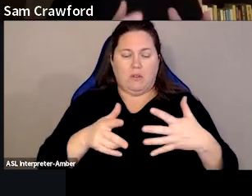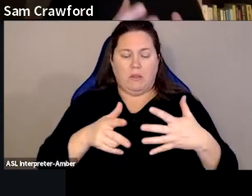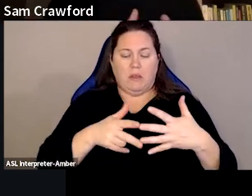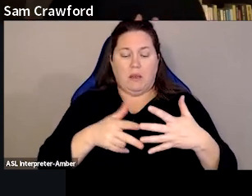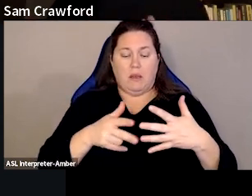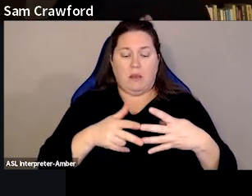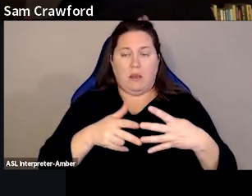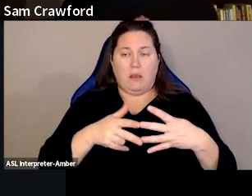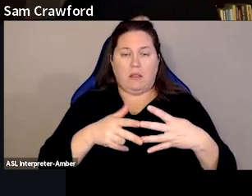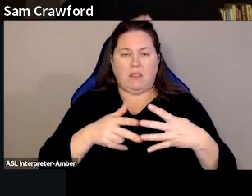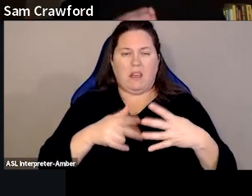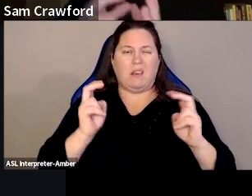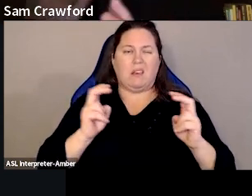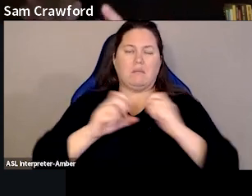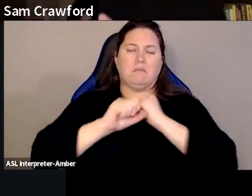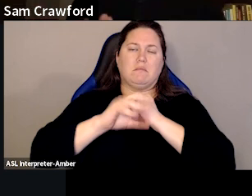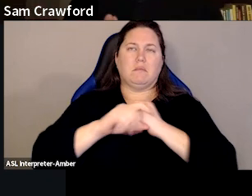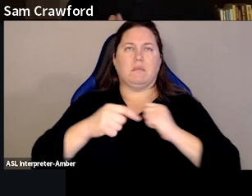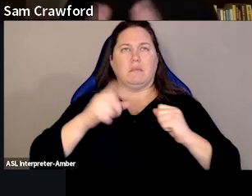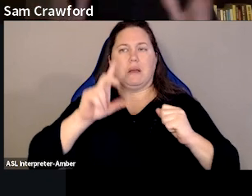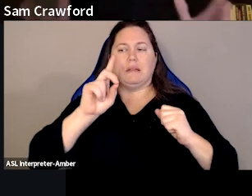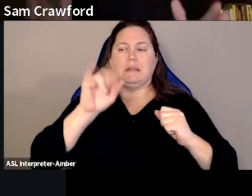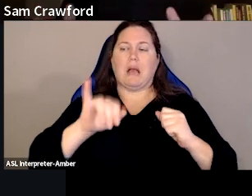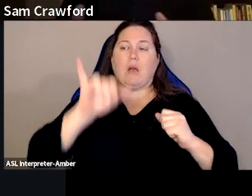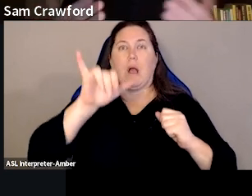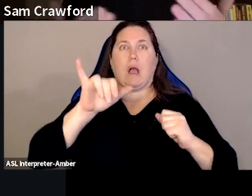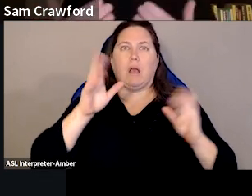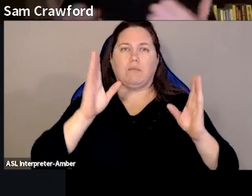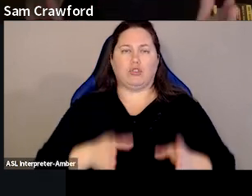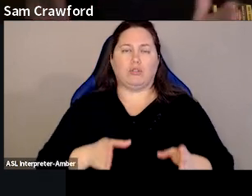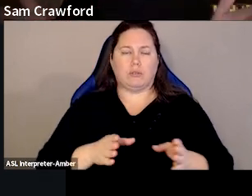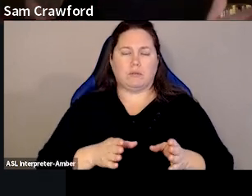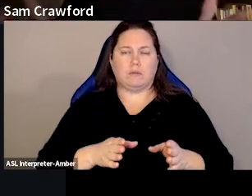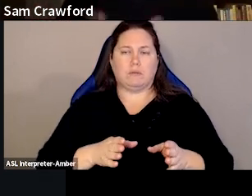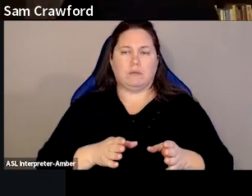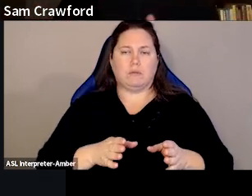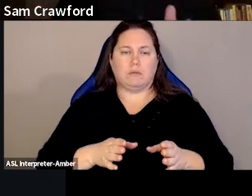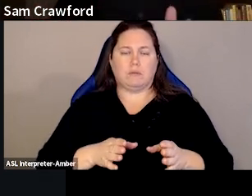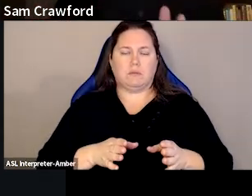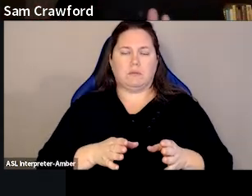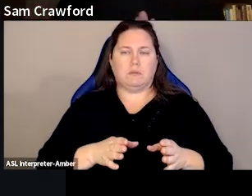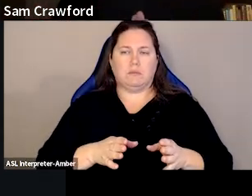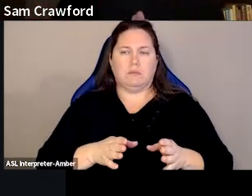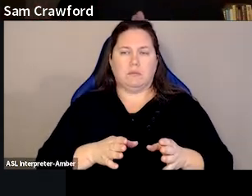the DIYer and not so much a DFYer, even though it does, or both do suit both.